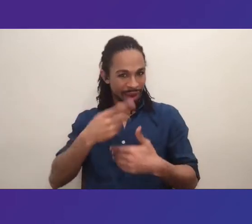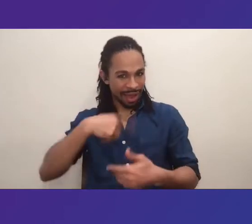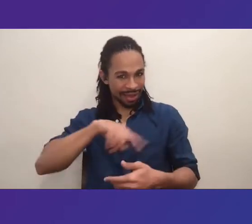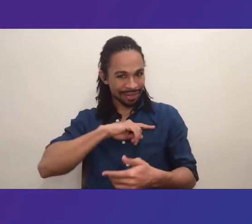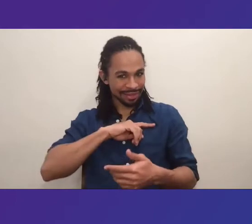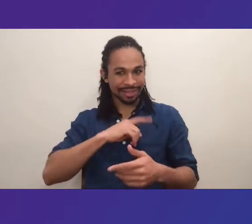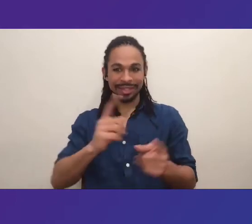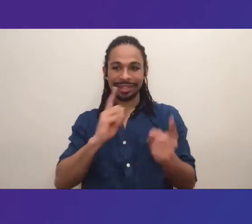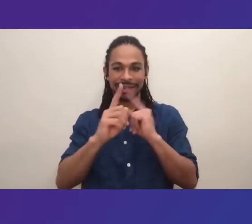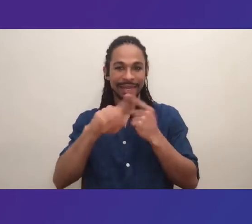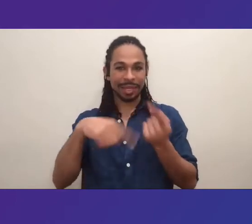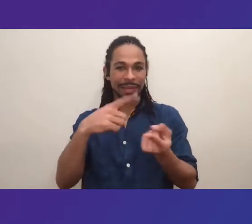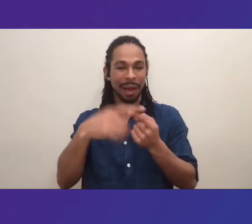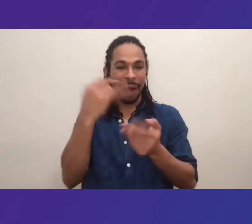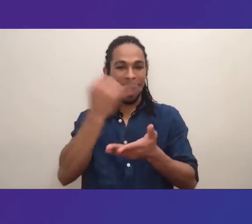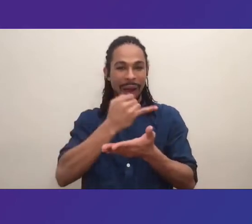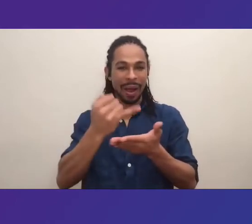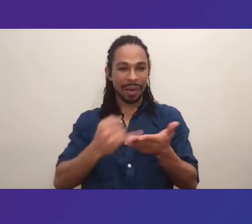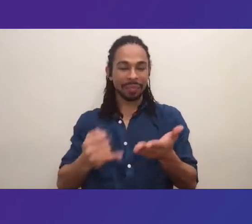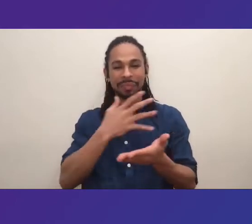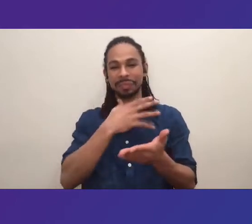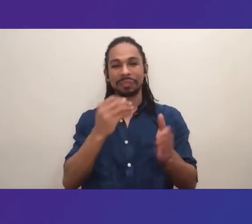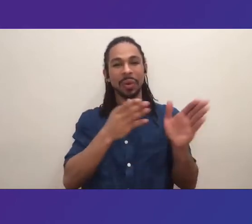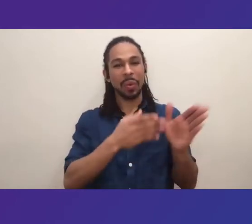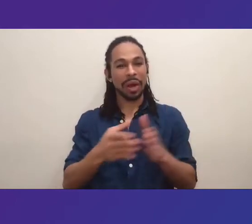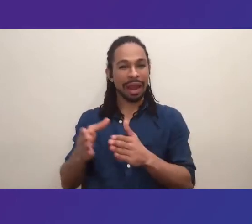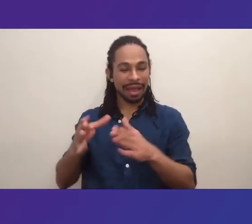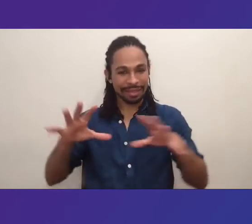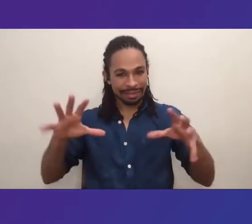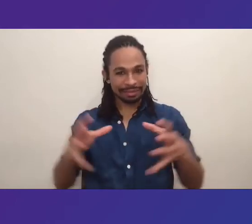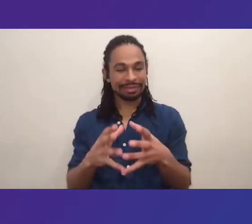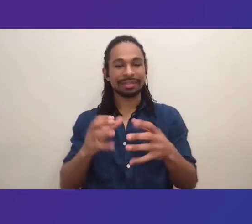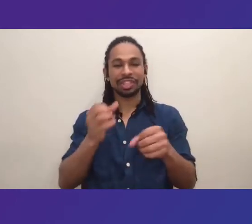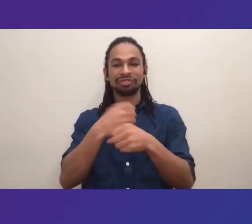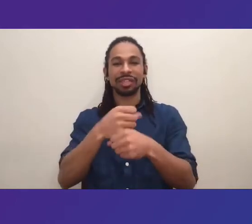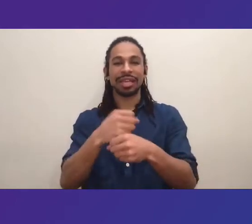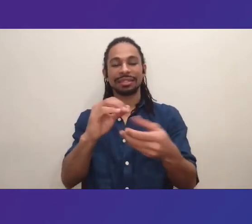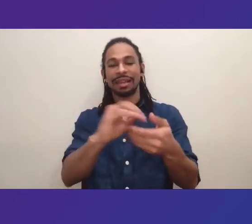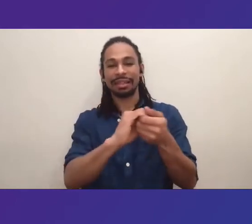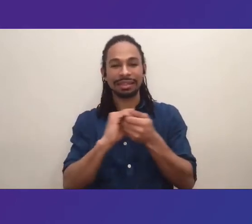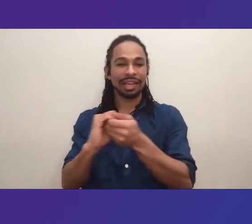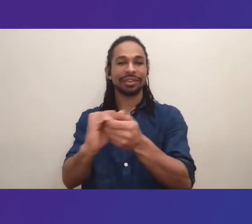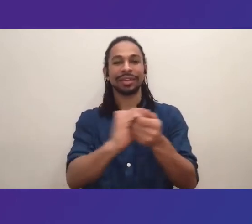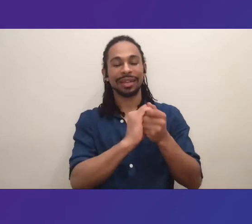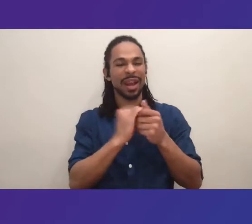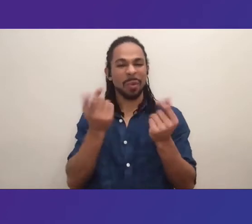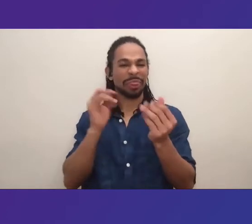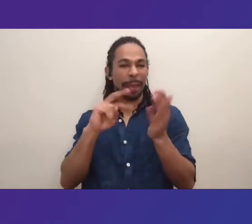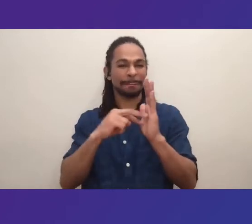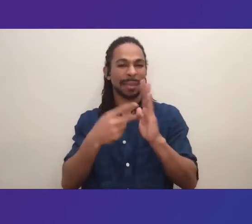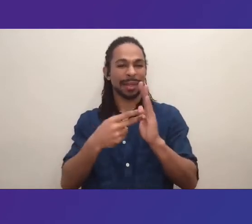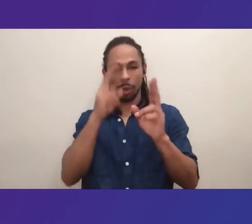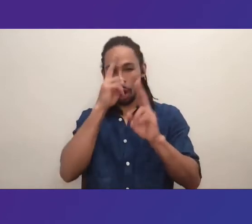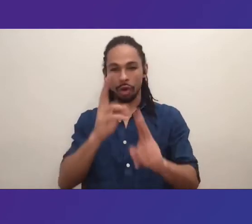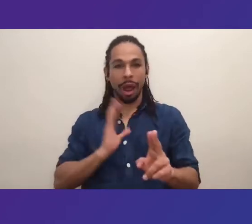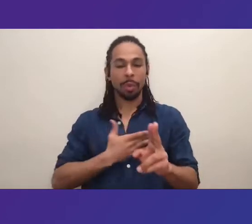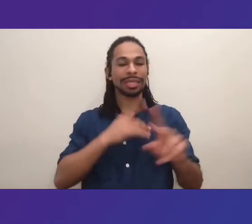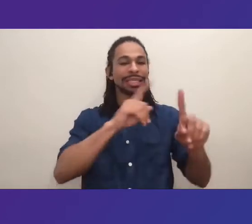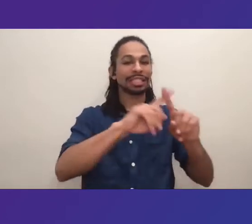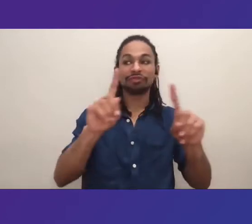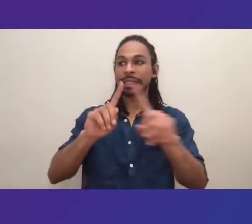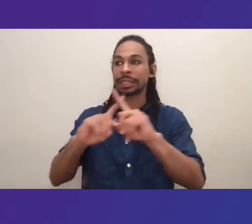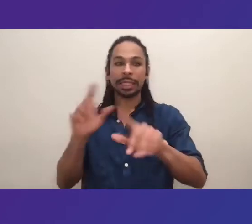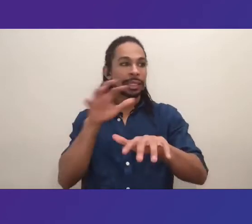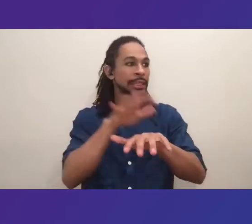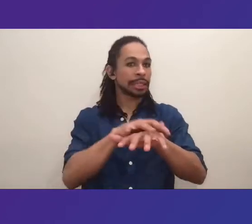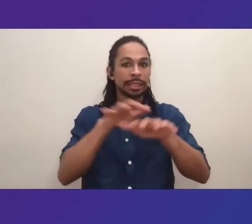art and organizing, creating solidarity, and what it means to honor our differences in relationship to that